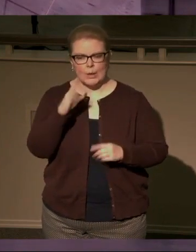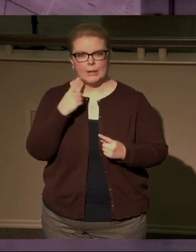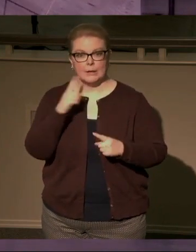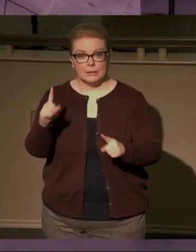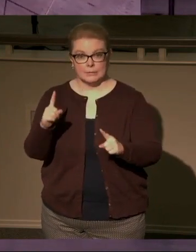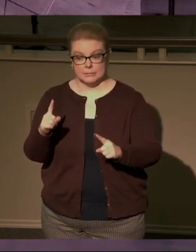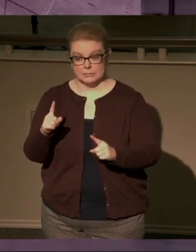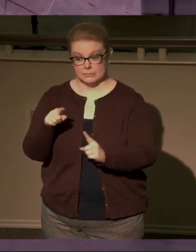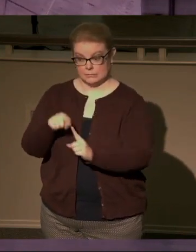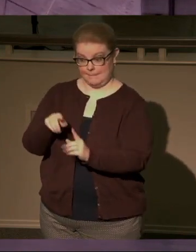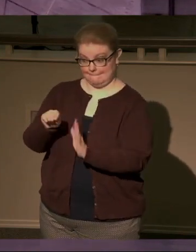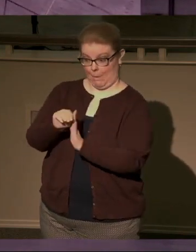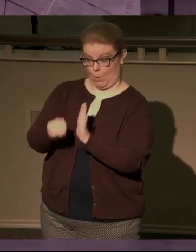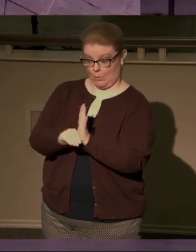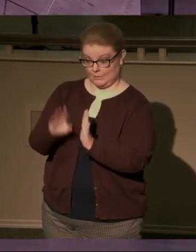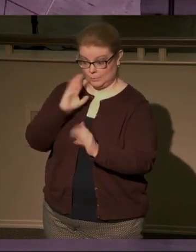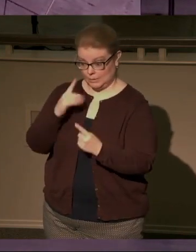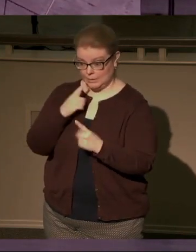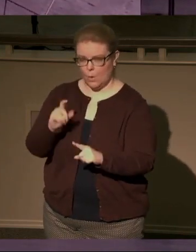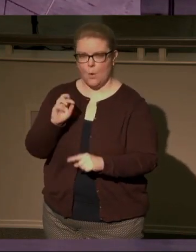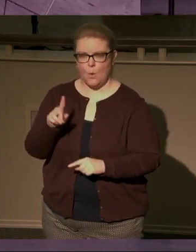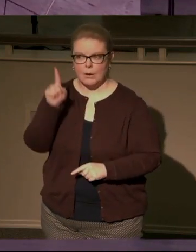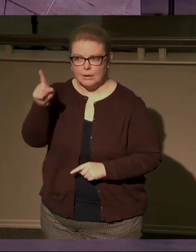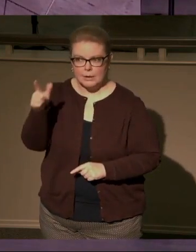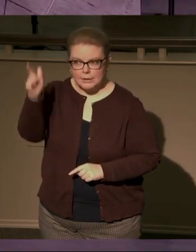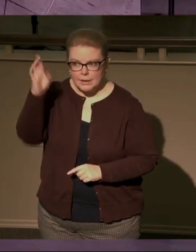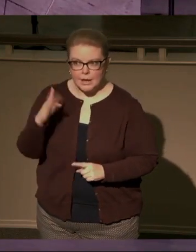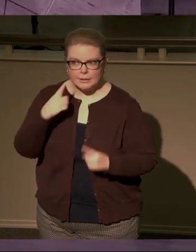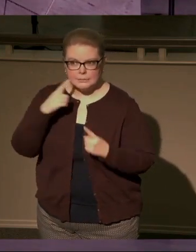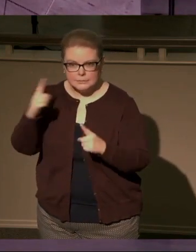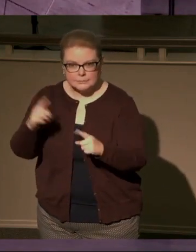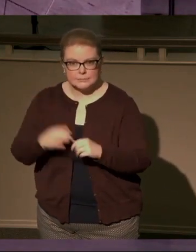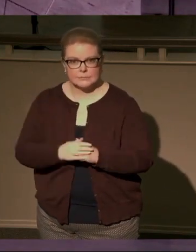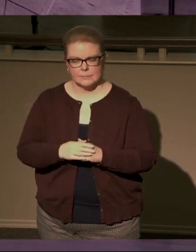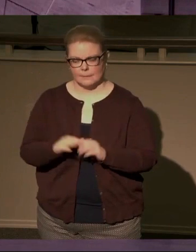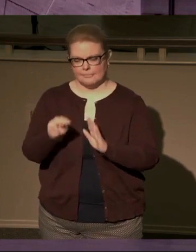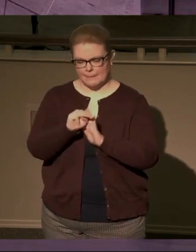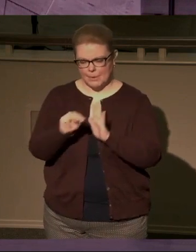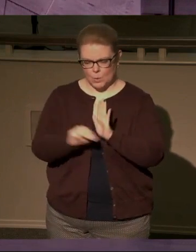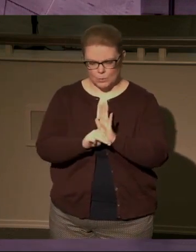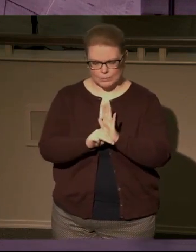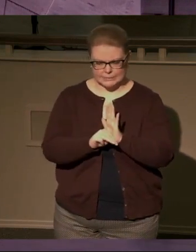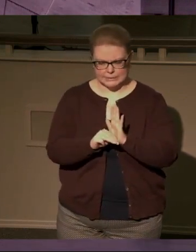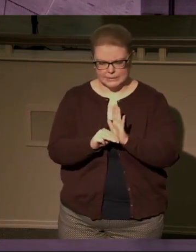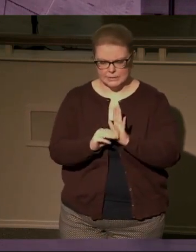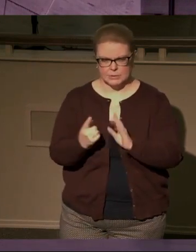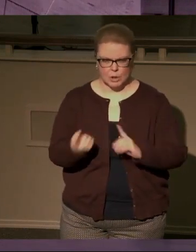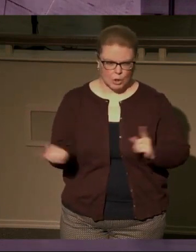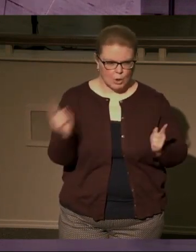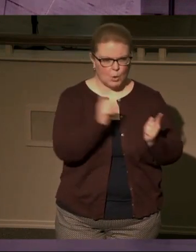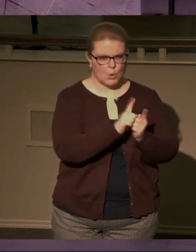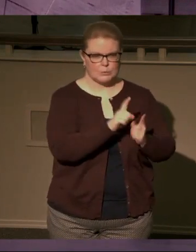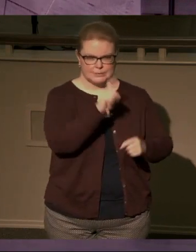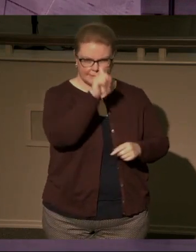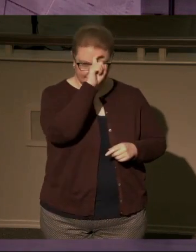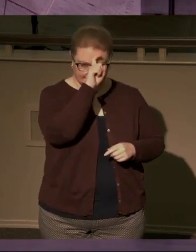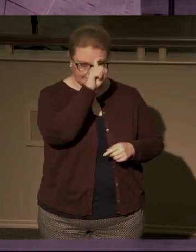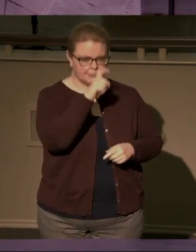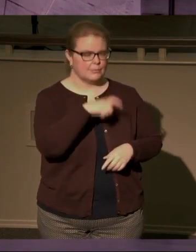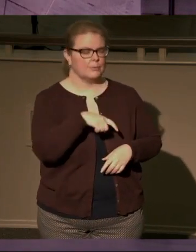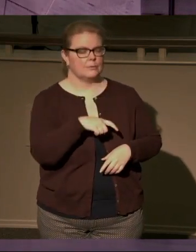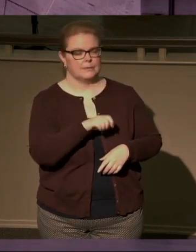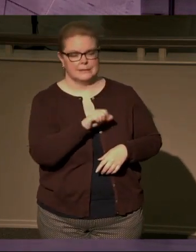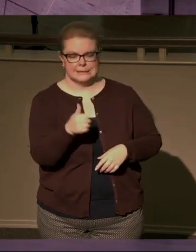going to be Moses or is it going to be God? And so Moses goes to Pharaoh. There's the 10 plagues. There's